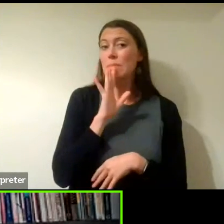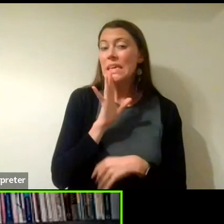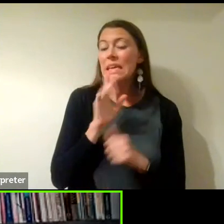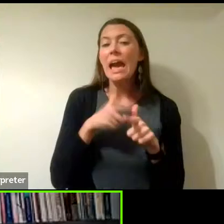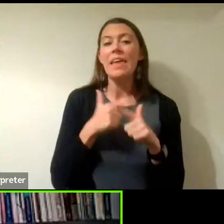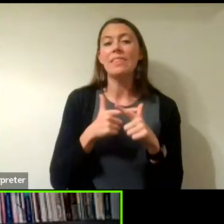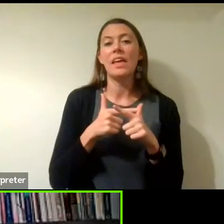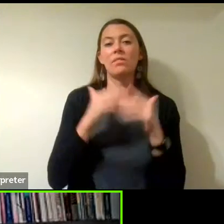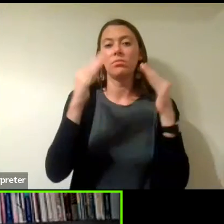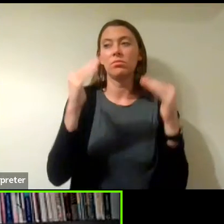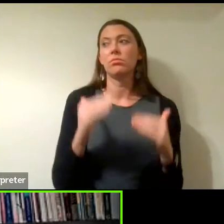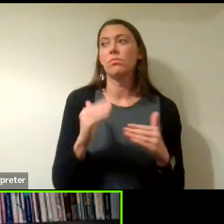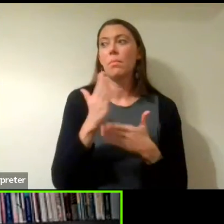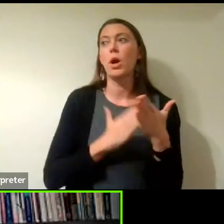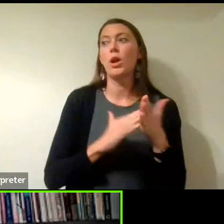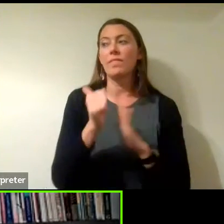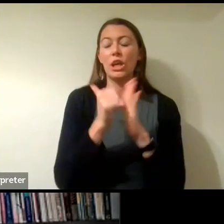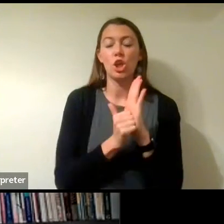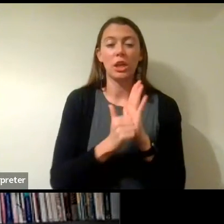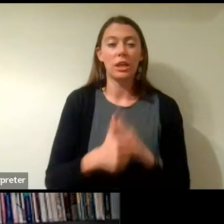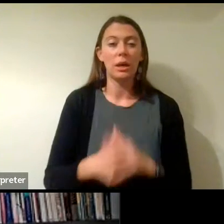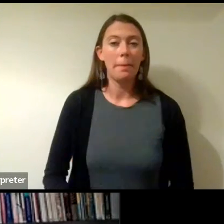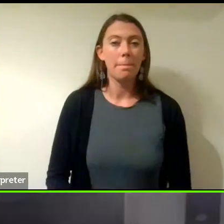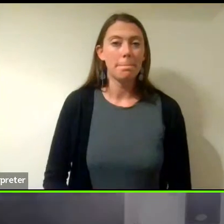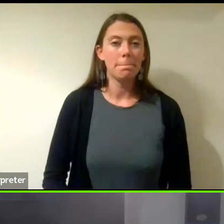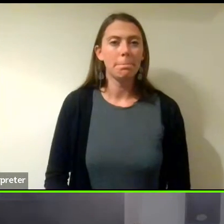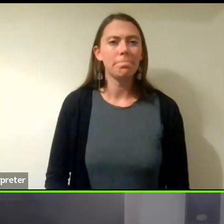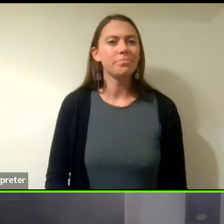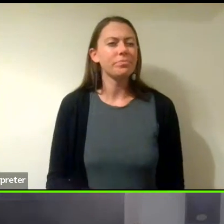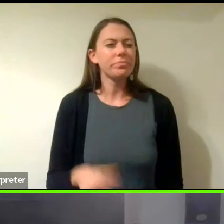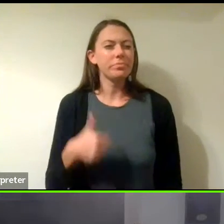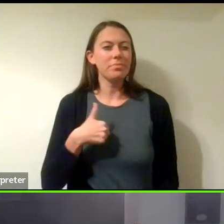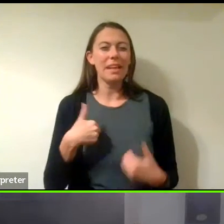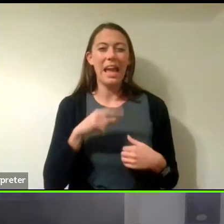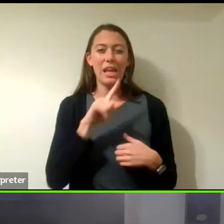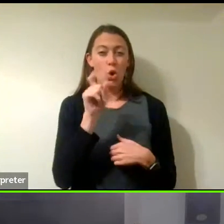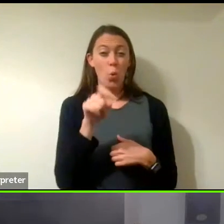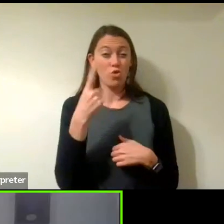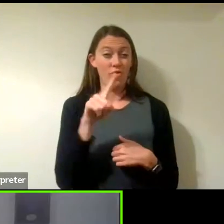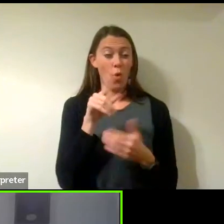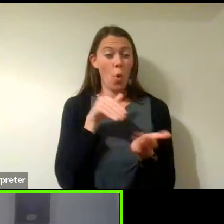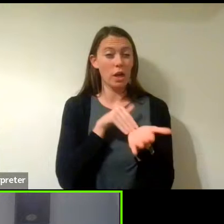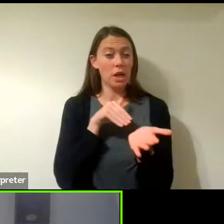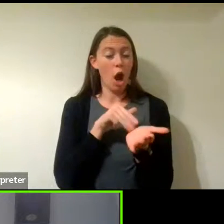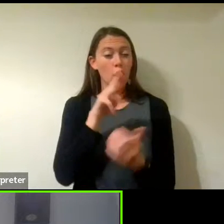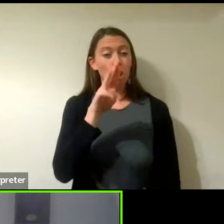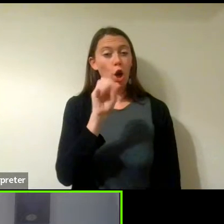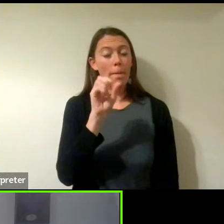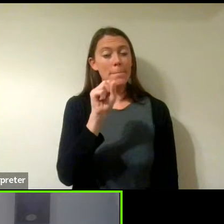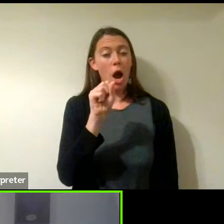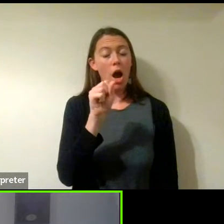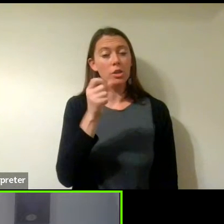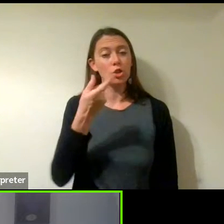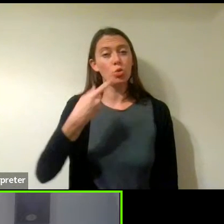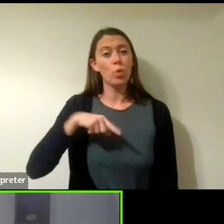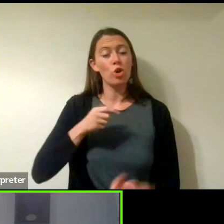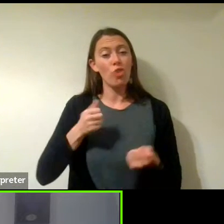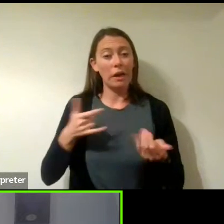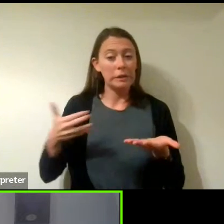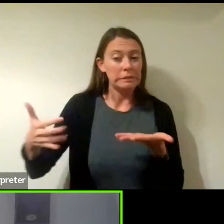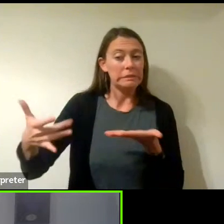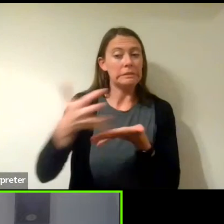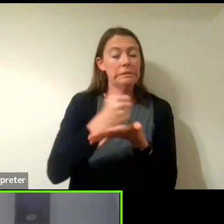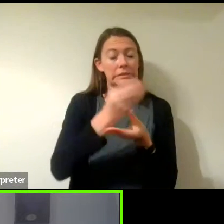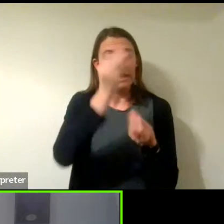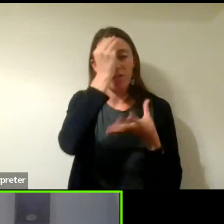Dr. Noha, take it away. I just had a question for Dr. Moss as we're trying to get the data about deaths in this